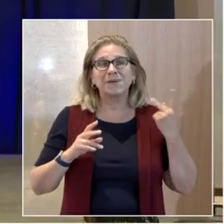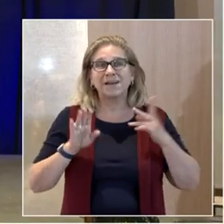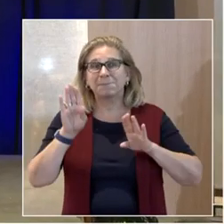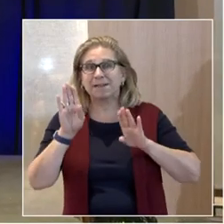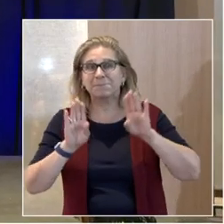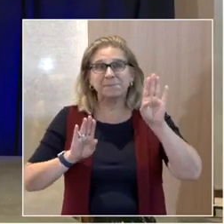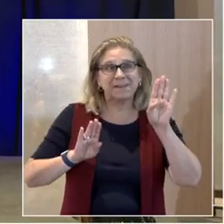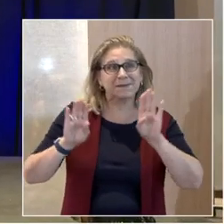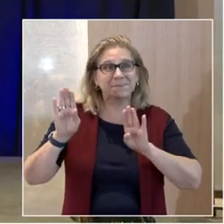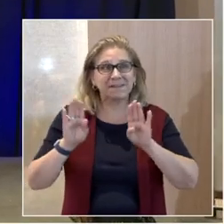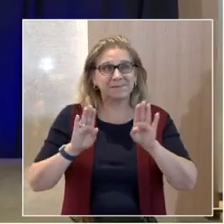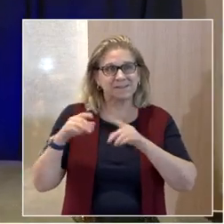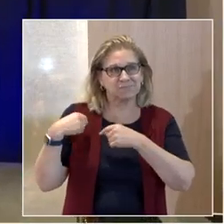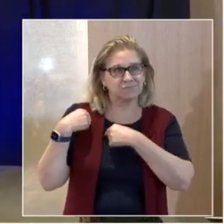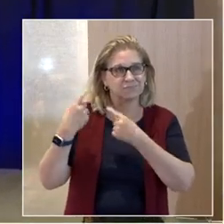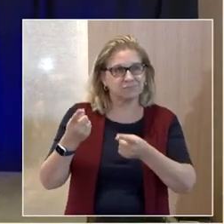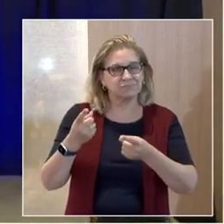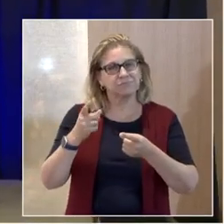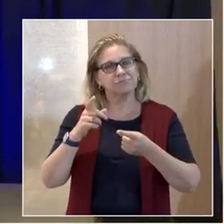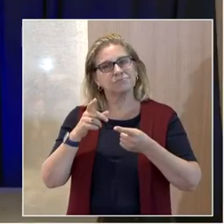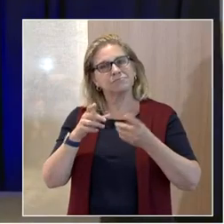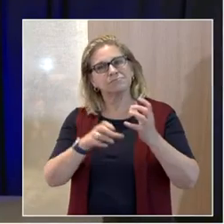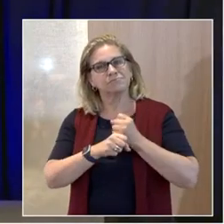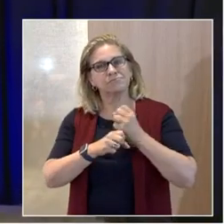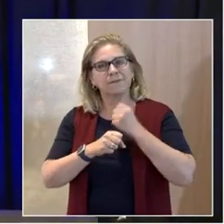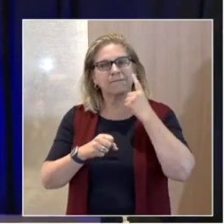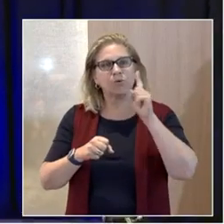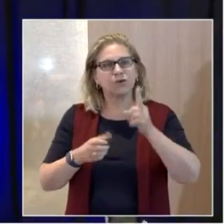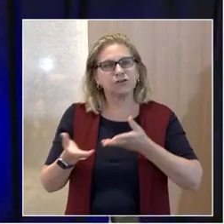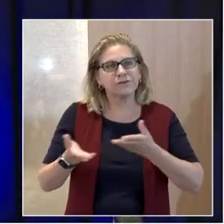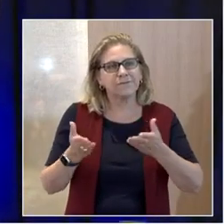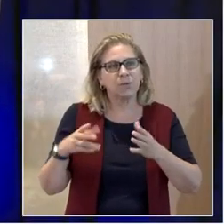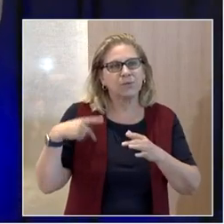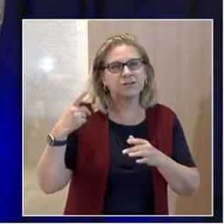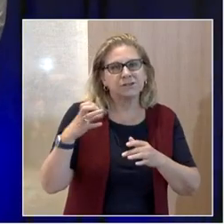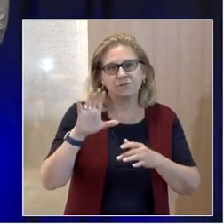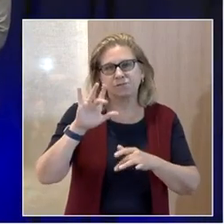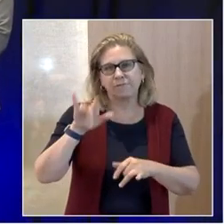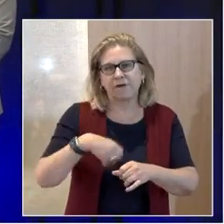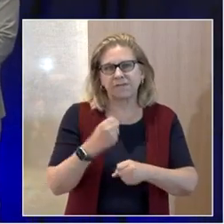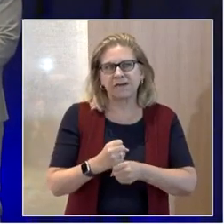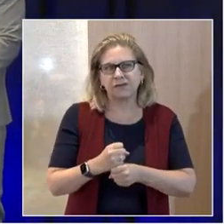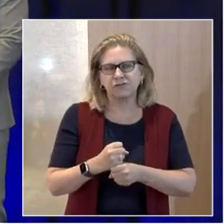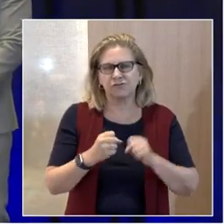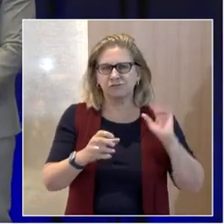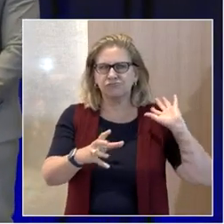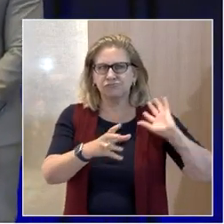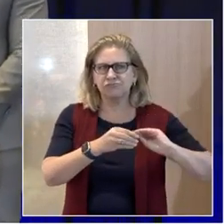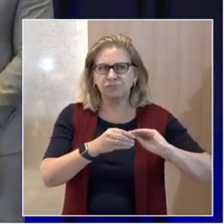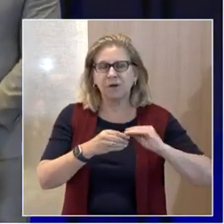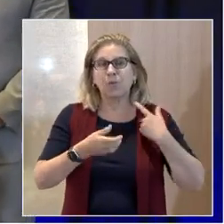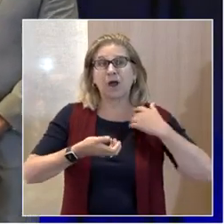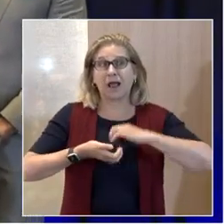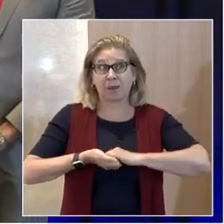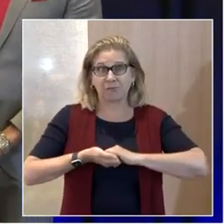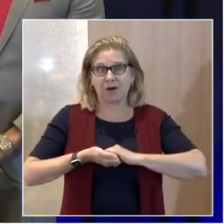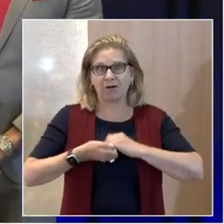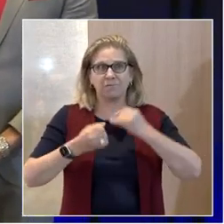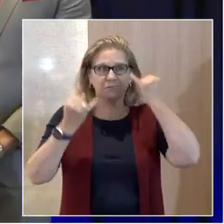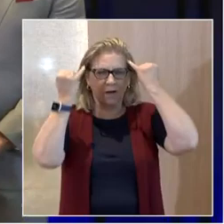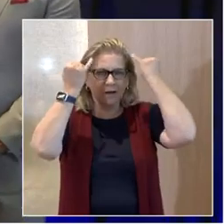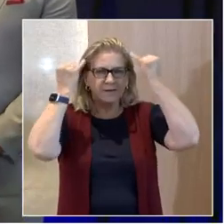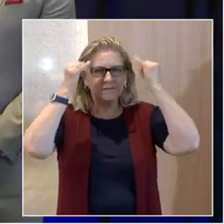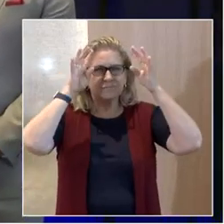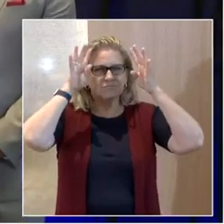for 25 years now. We are collaborators, innovators, and doers. We've been working